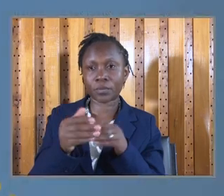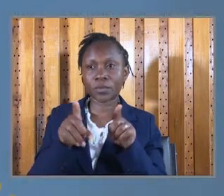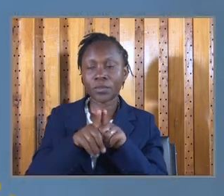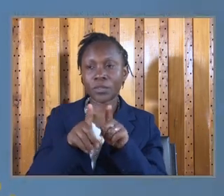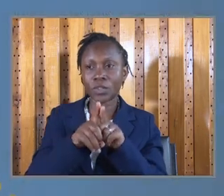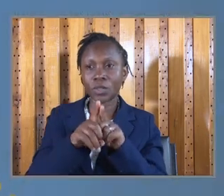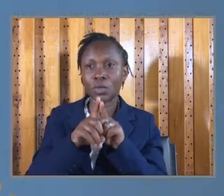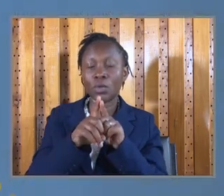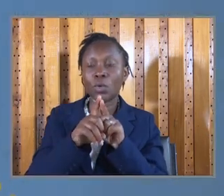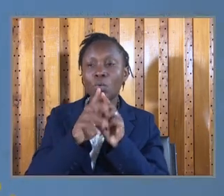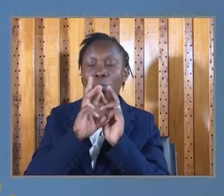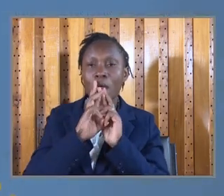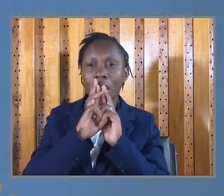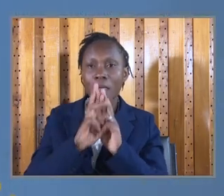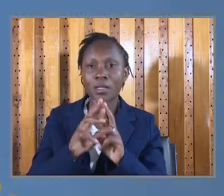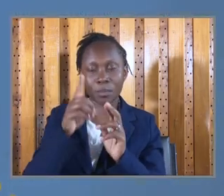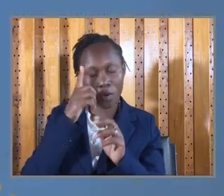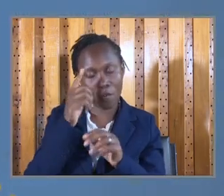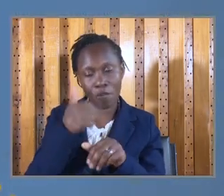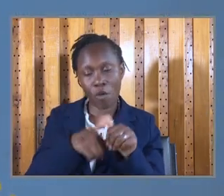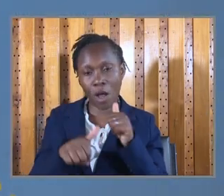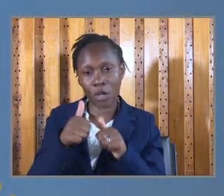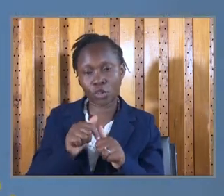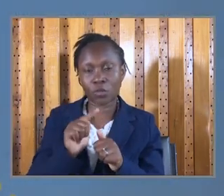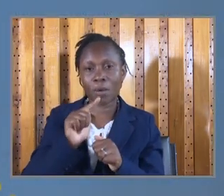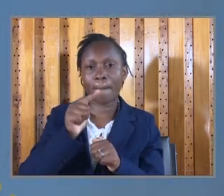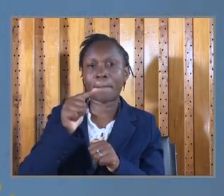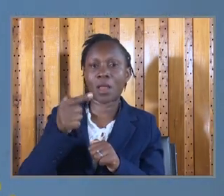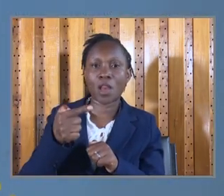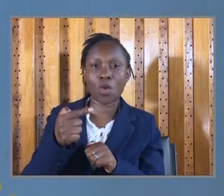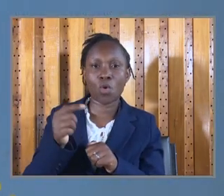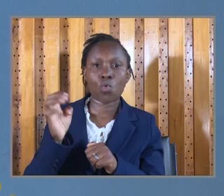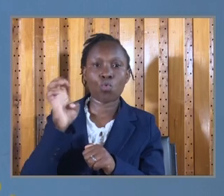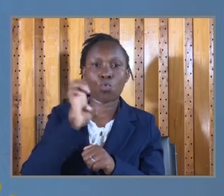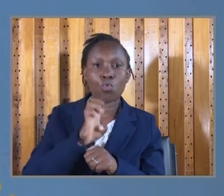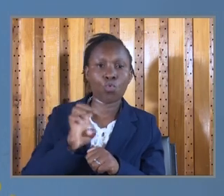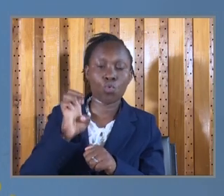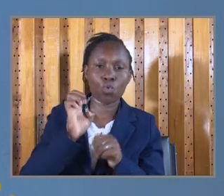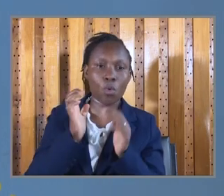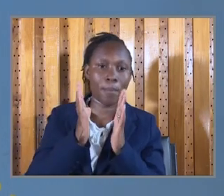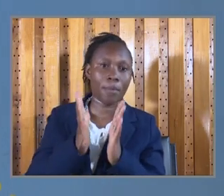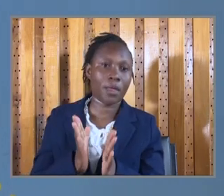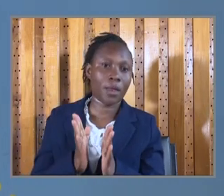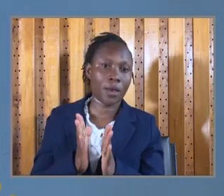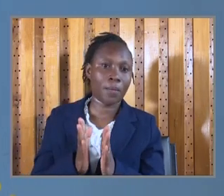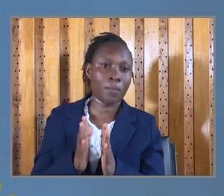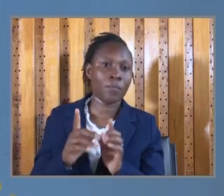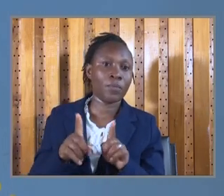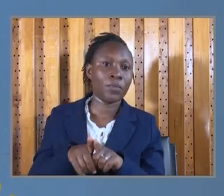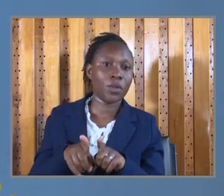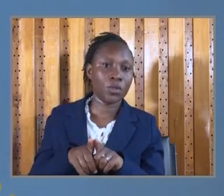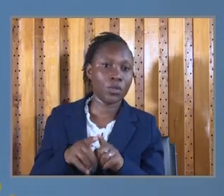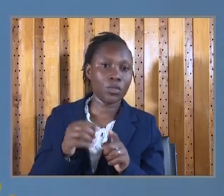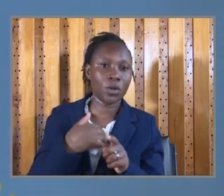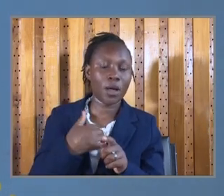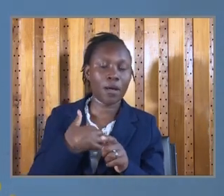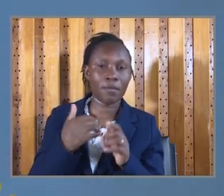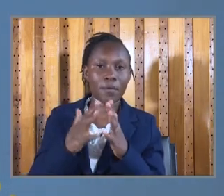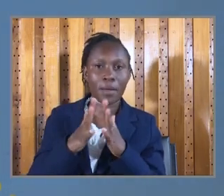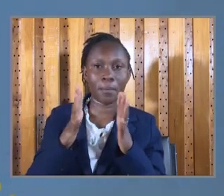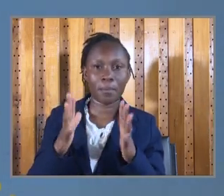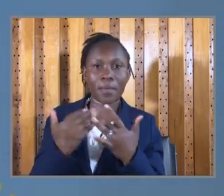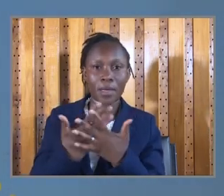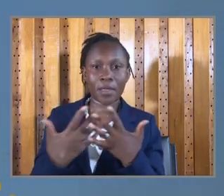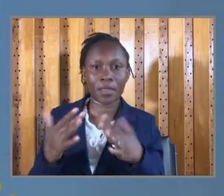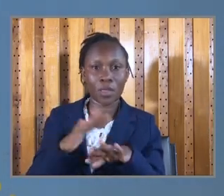call for action from millions of young Europeans. And young people are also major innovators in climate change,